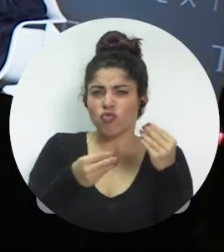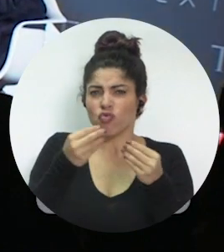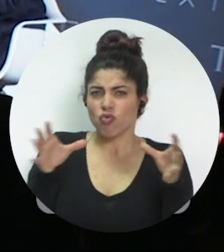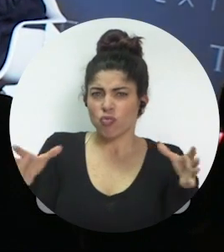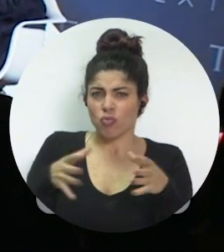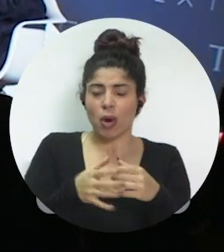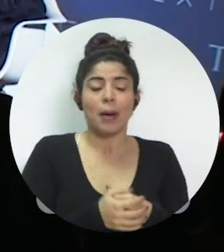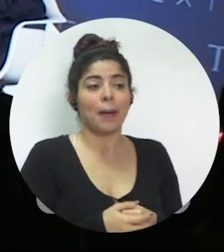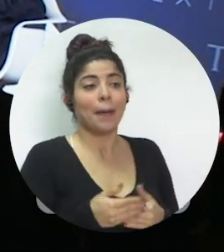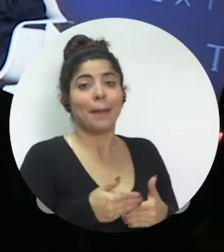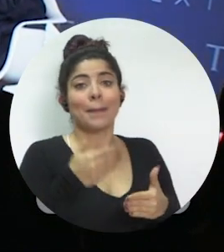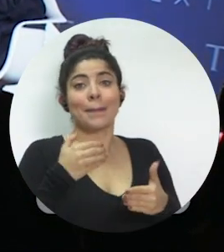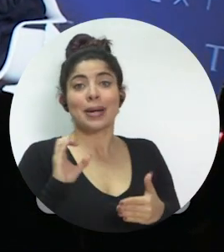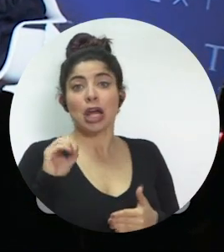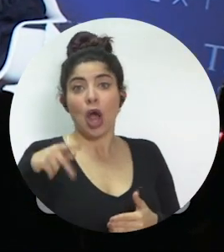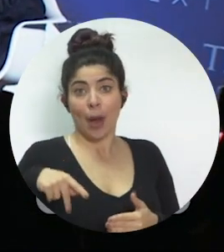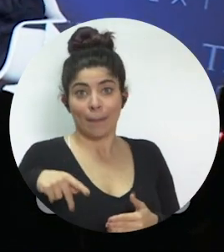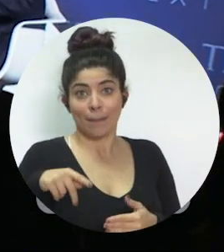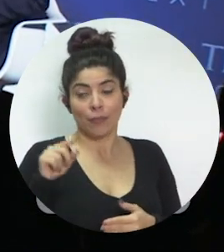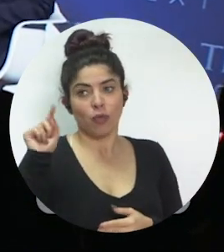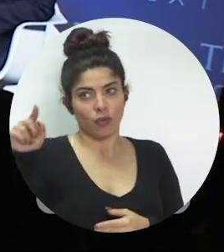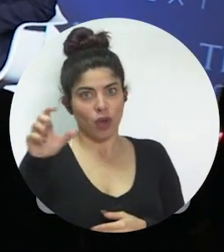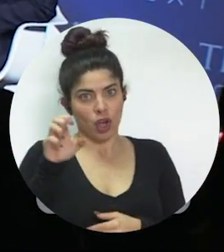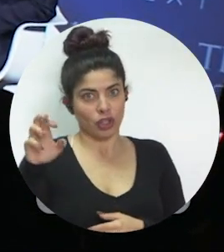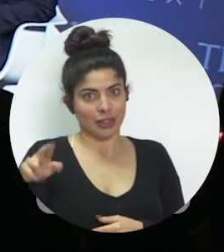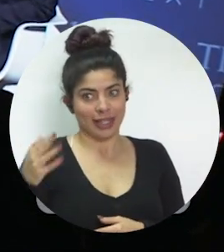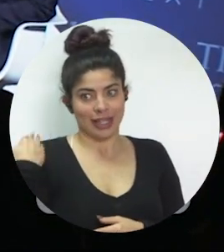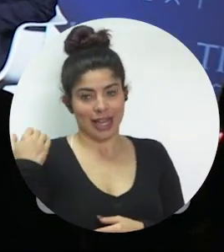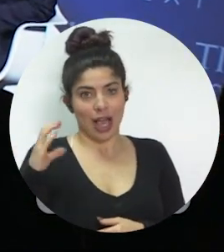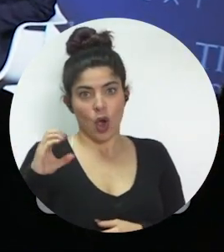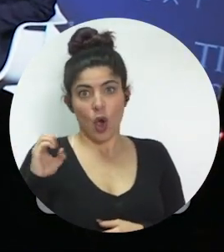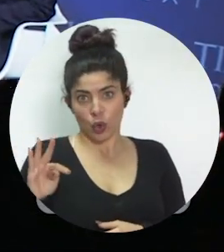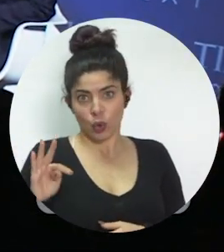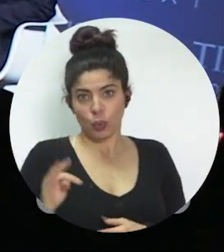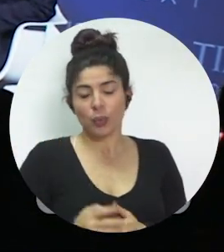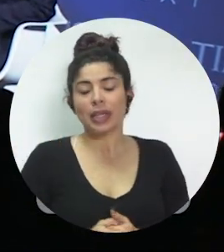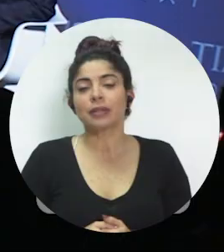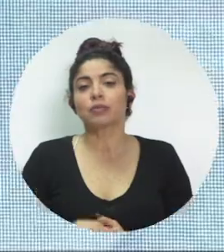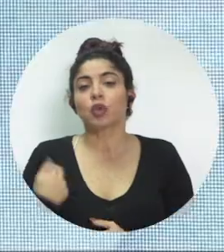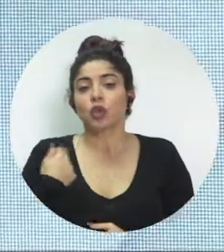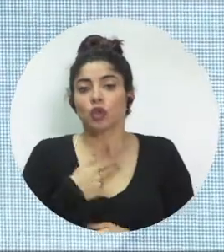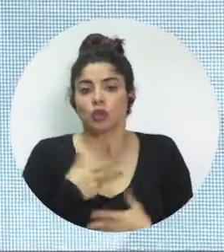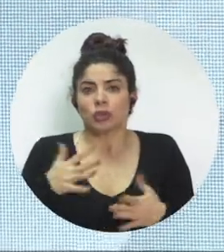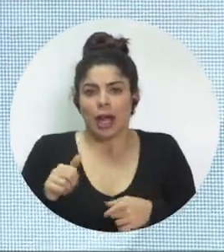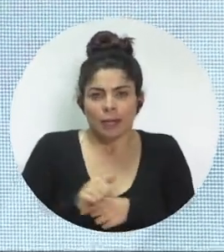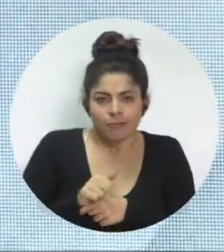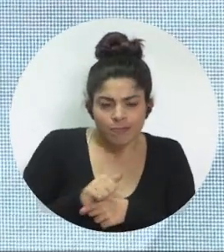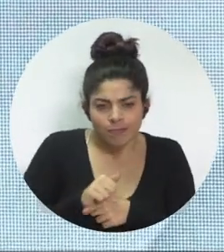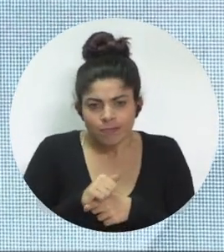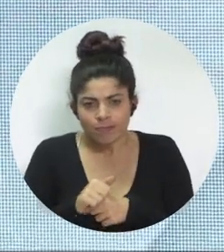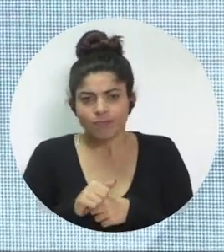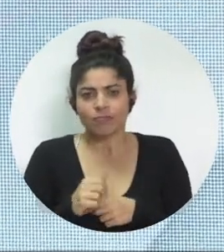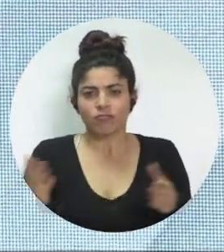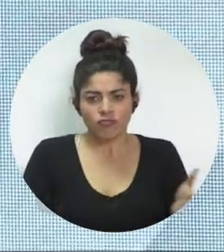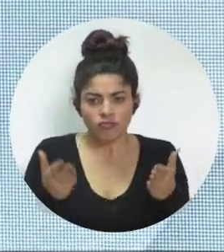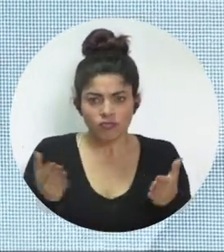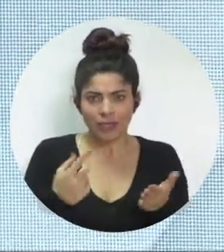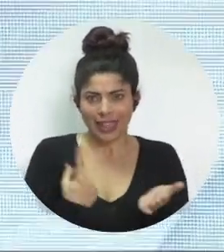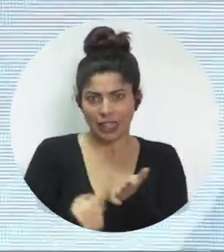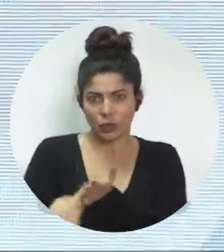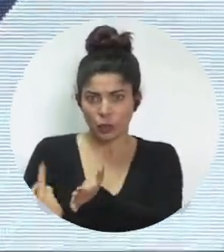integrating those different concerns. Well, during the pre-COP that was held in Costa Rica past